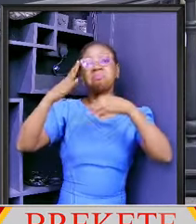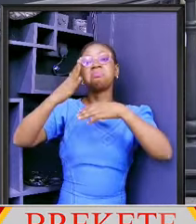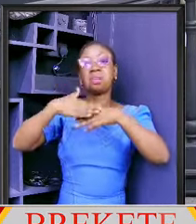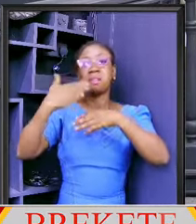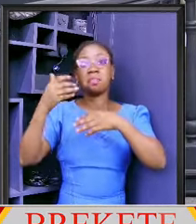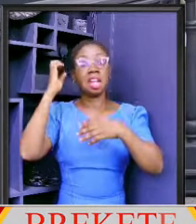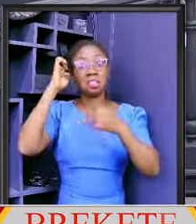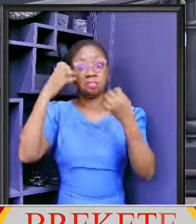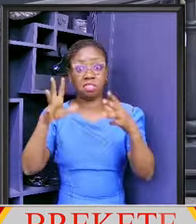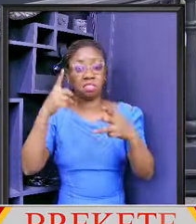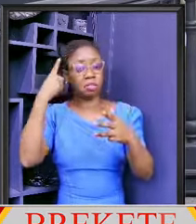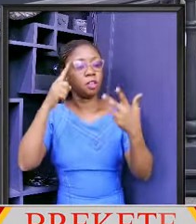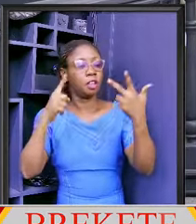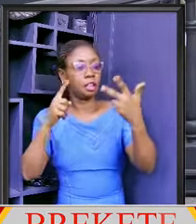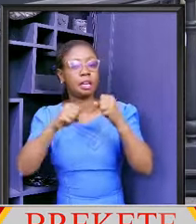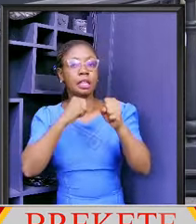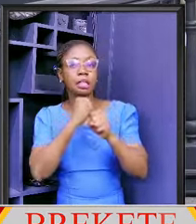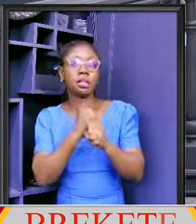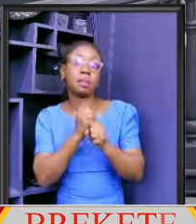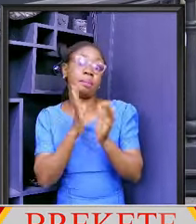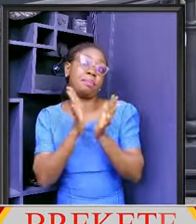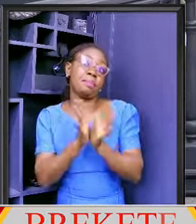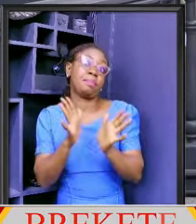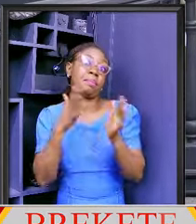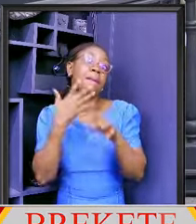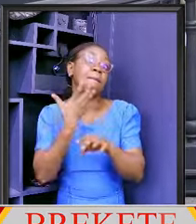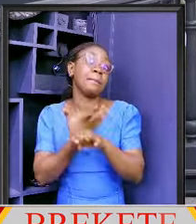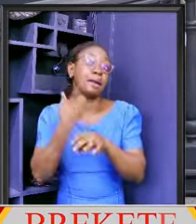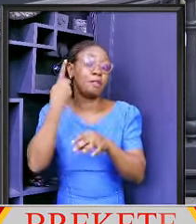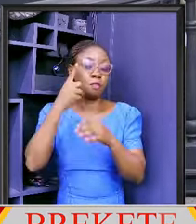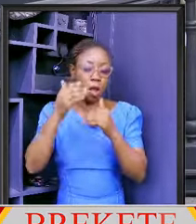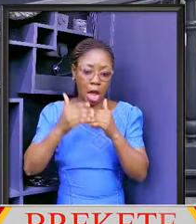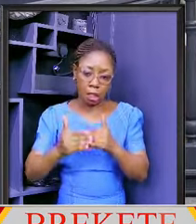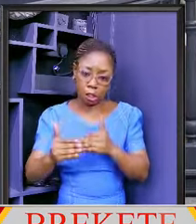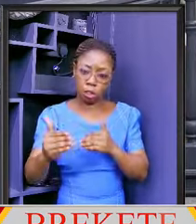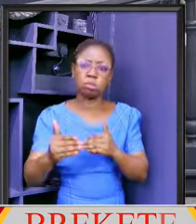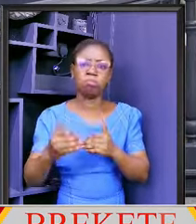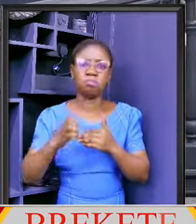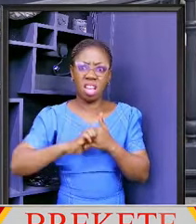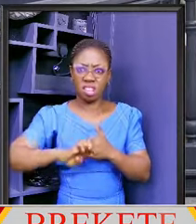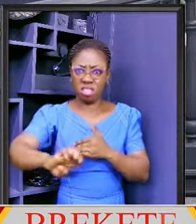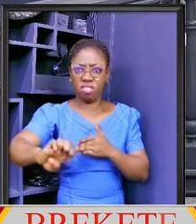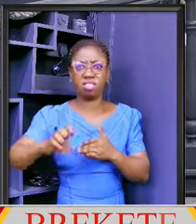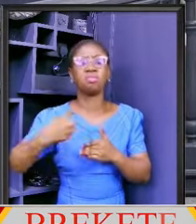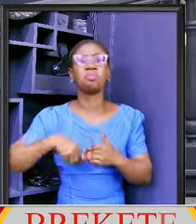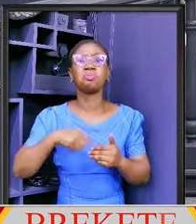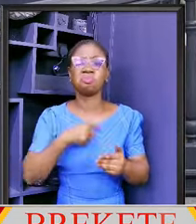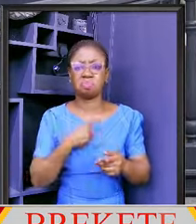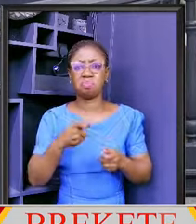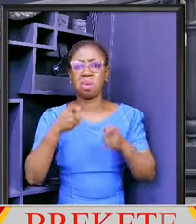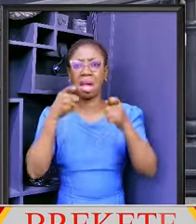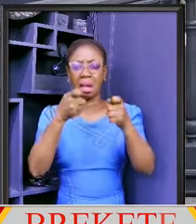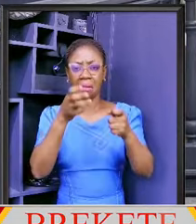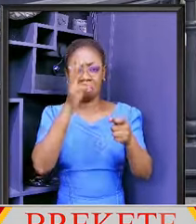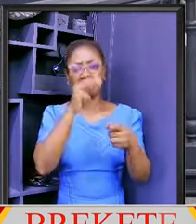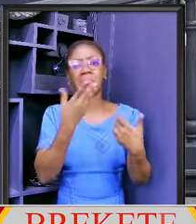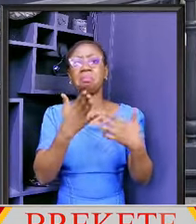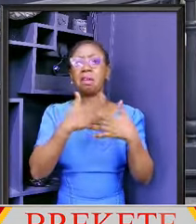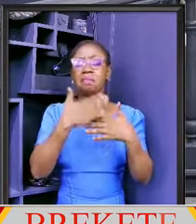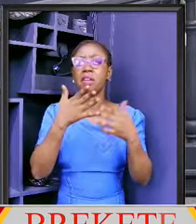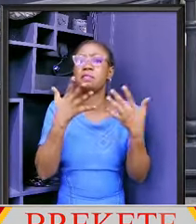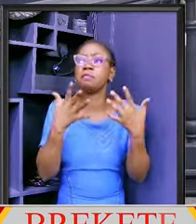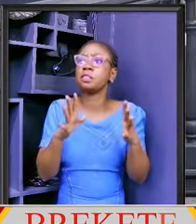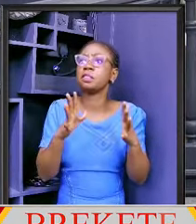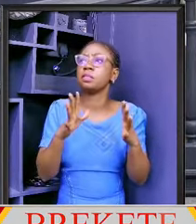tenure, 3 years, even he requested for extension, which we gave him after he has finished. Tezarche. So the how many